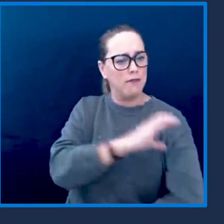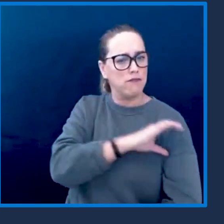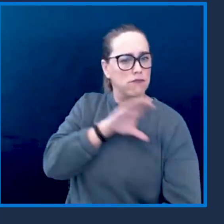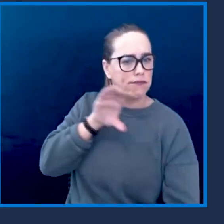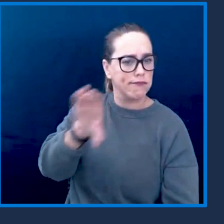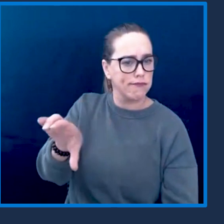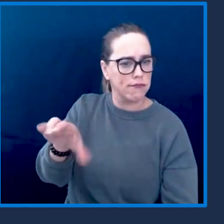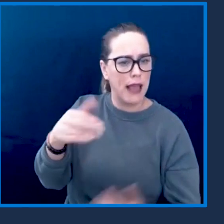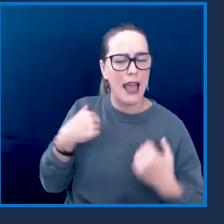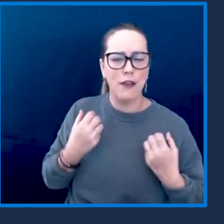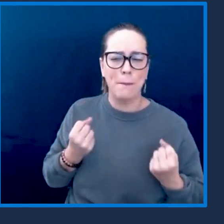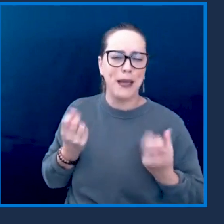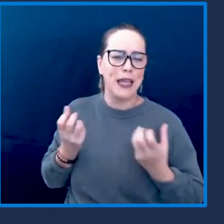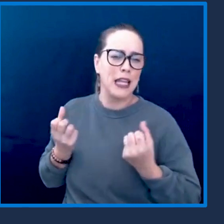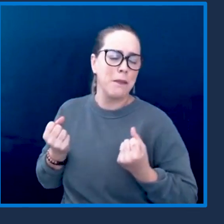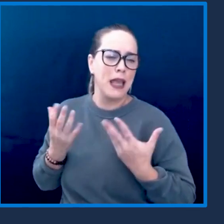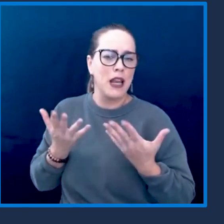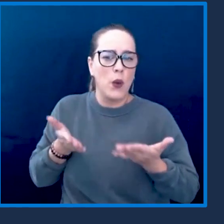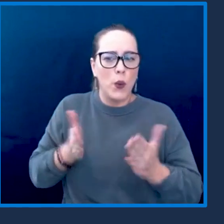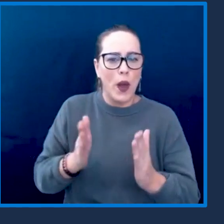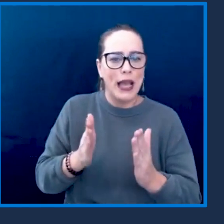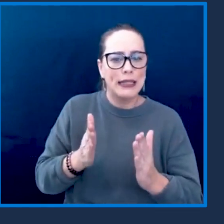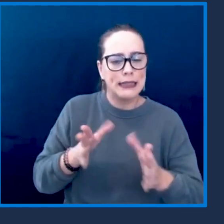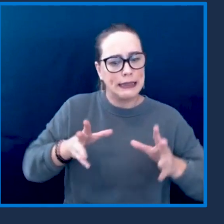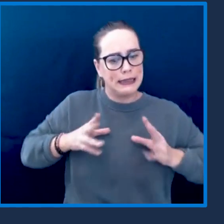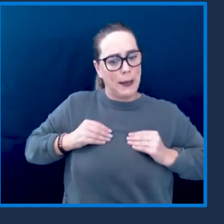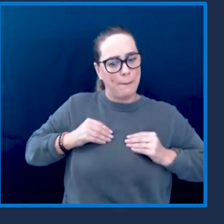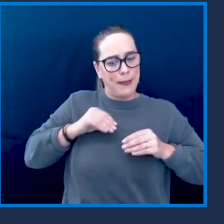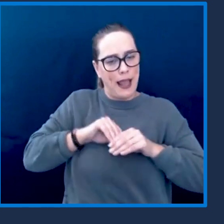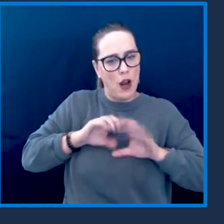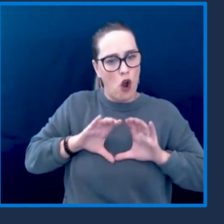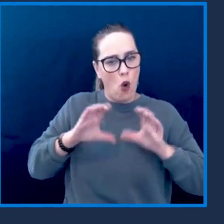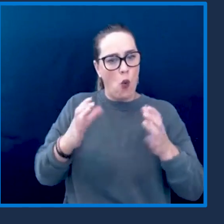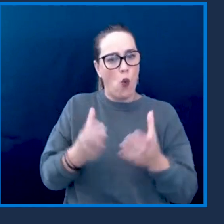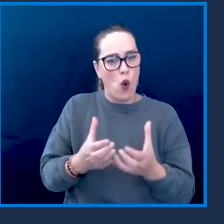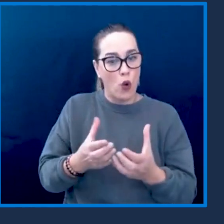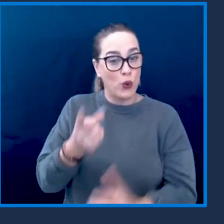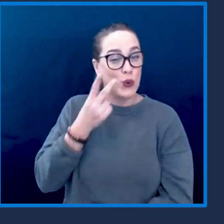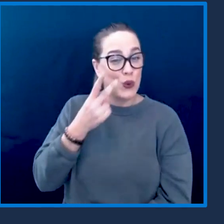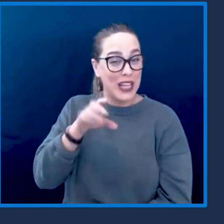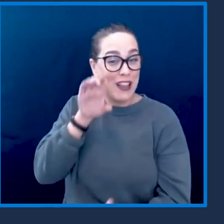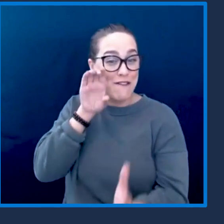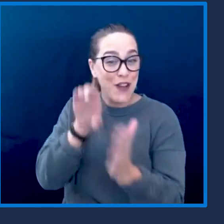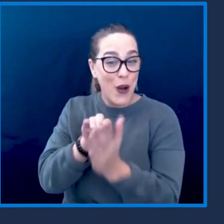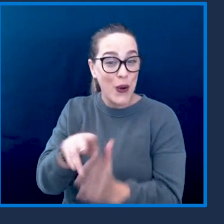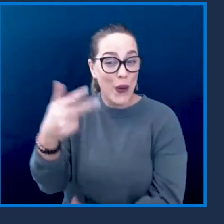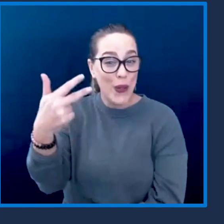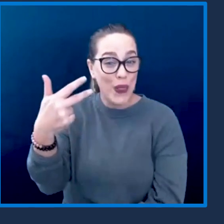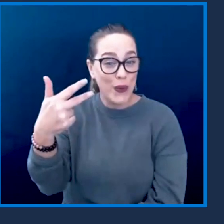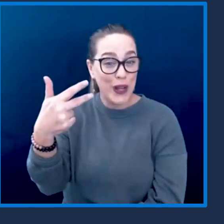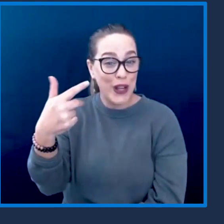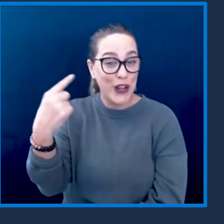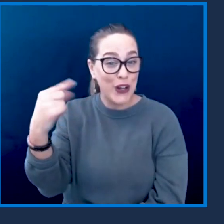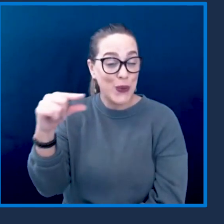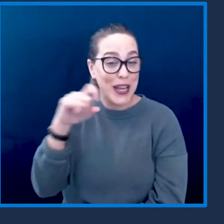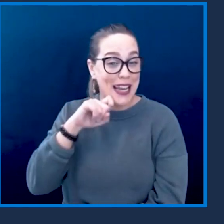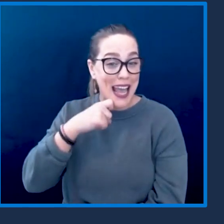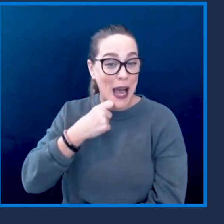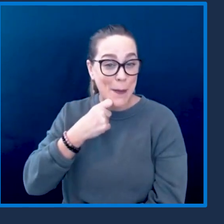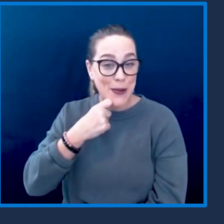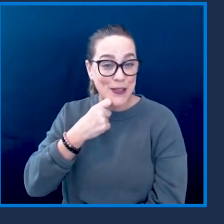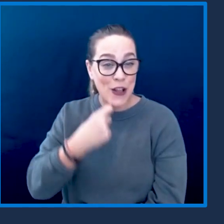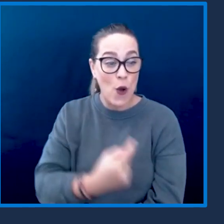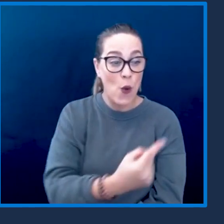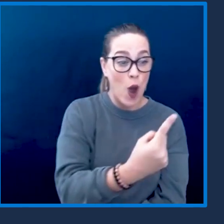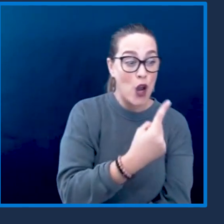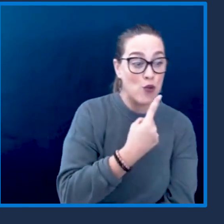ways of being in the world. So as this picture shows, with 3 green apples and 1 red apple that someone is trying to paint